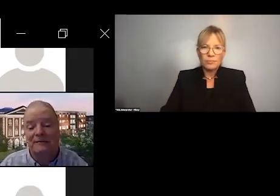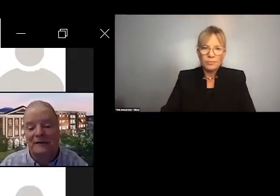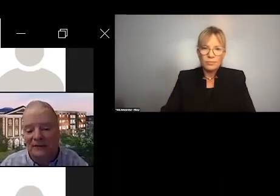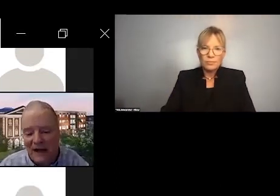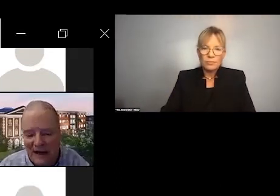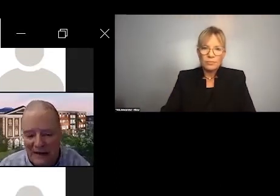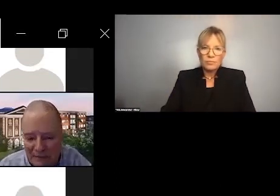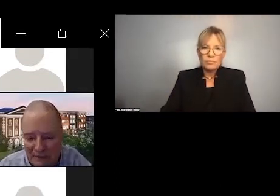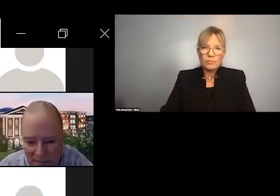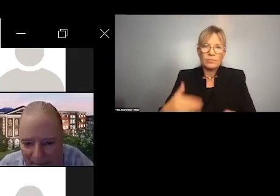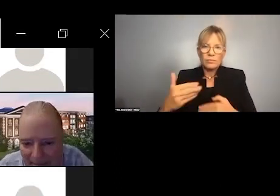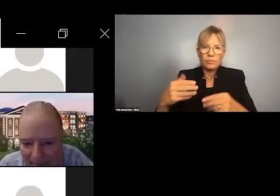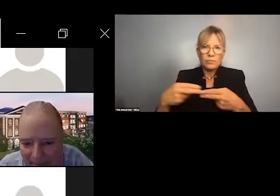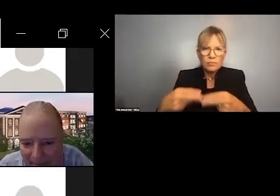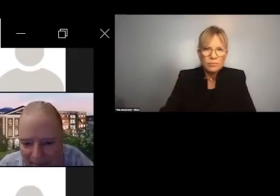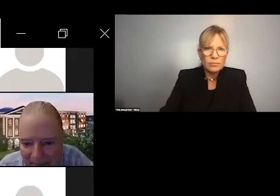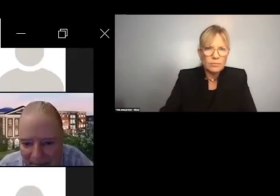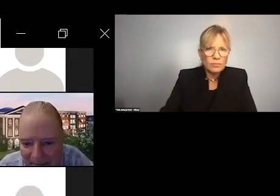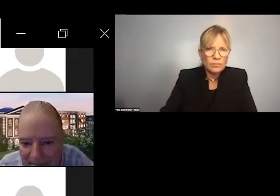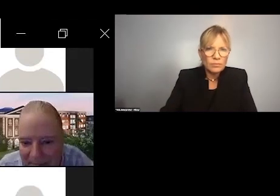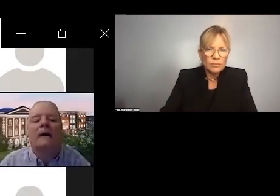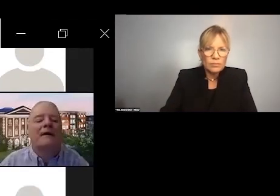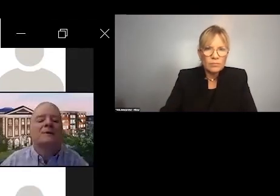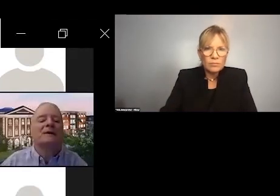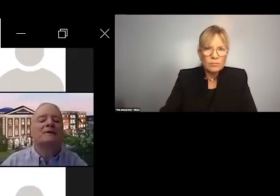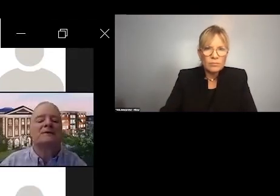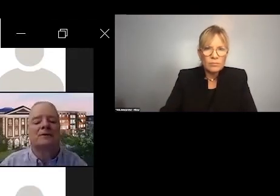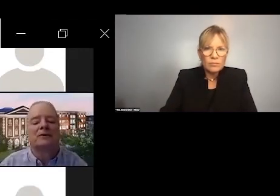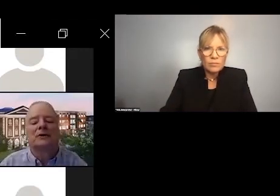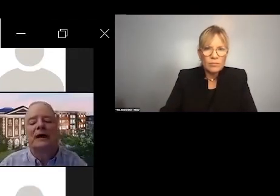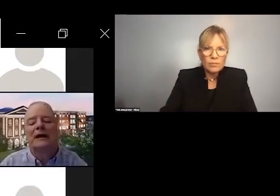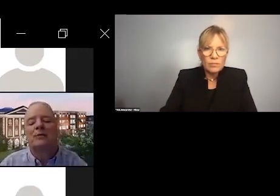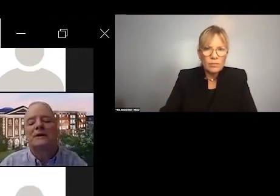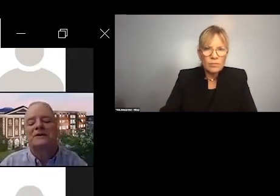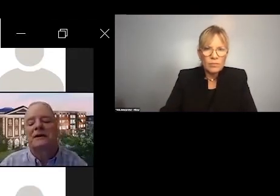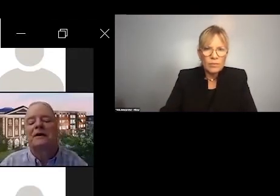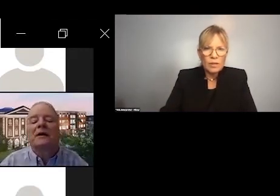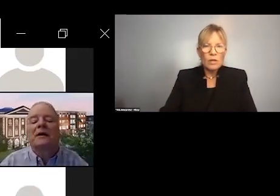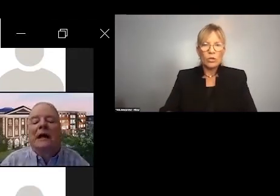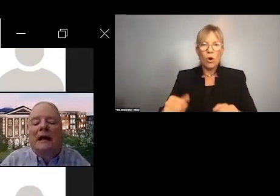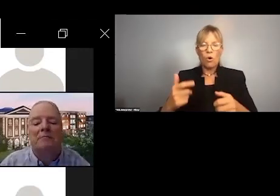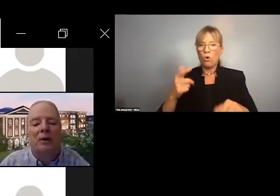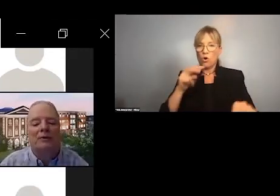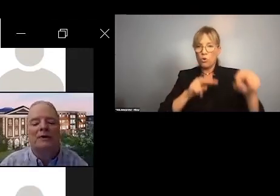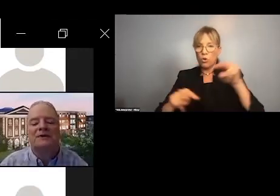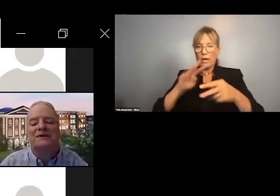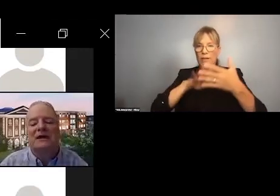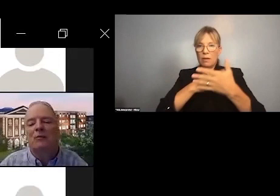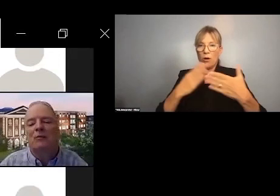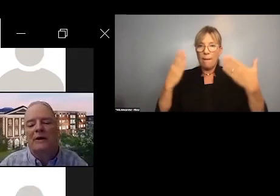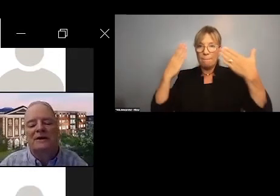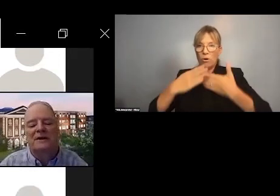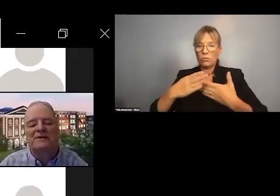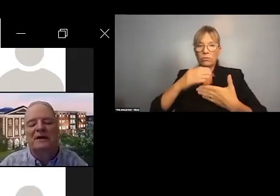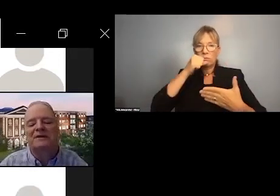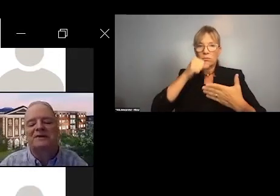disconnectedness. Next slide. And then to looking at the ones that are in bold, you can see